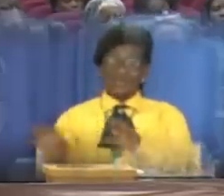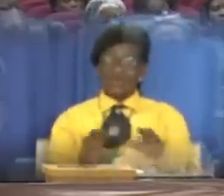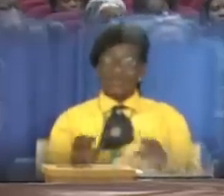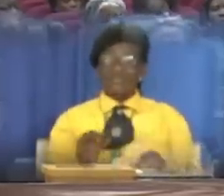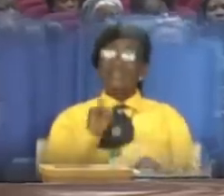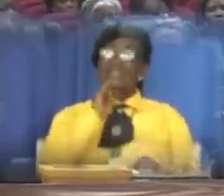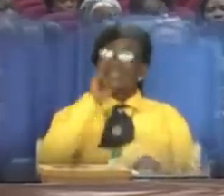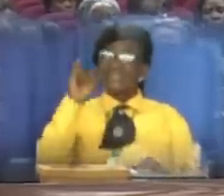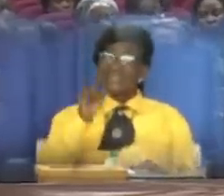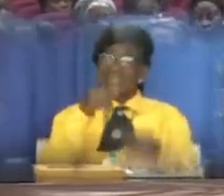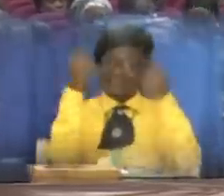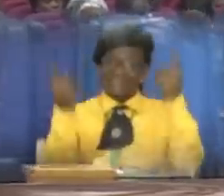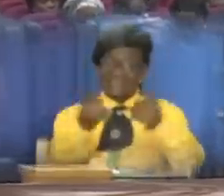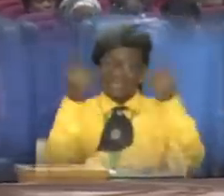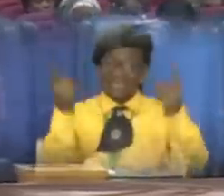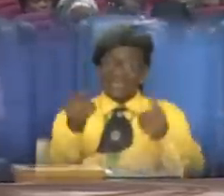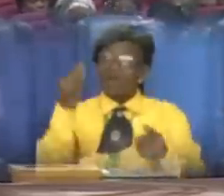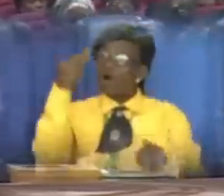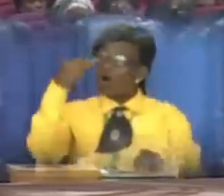ingratitude.